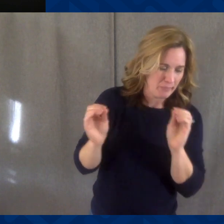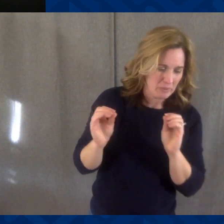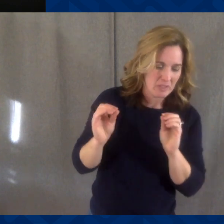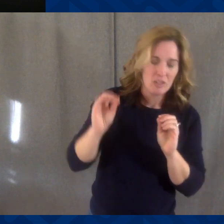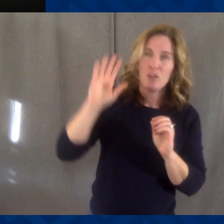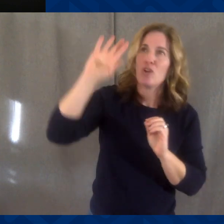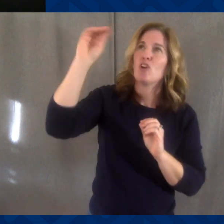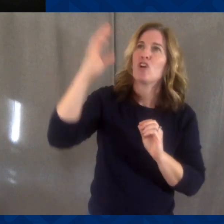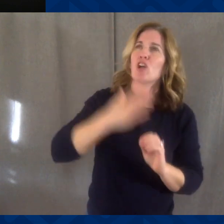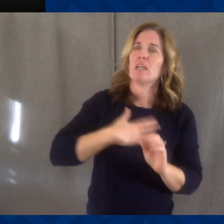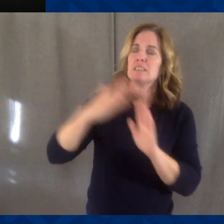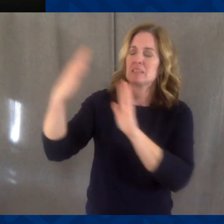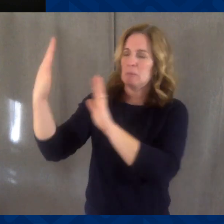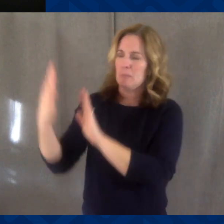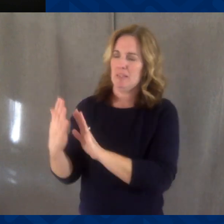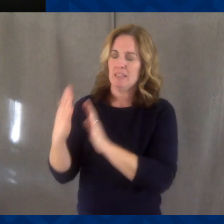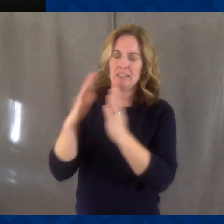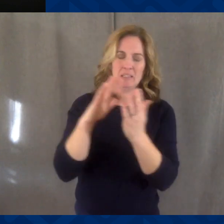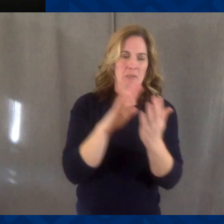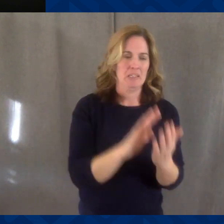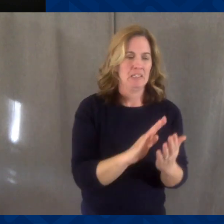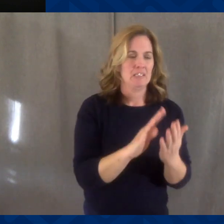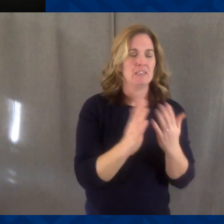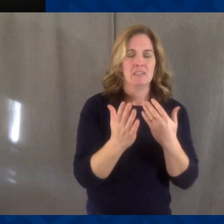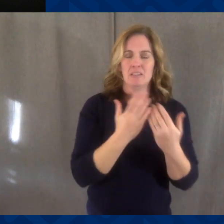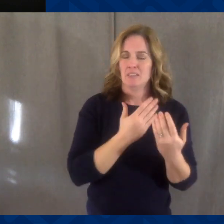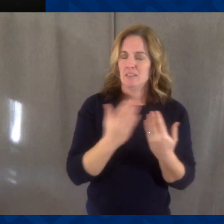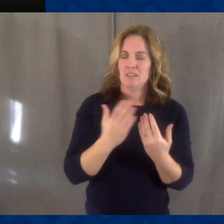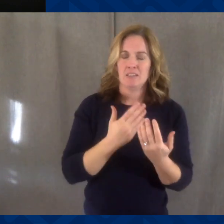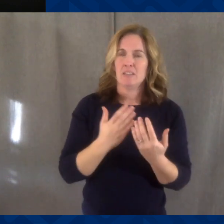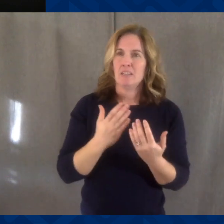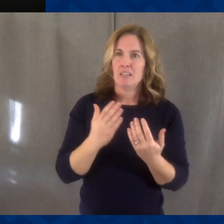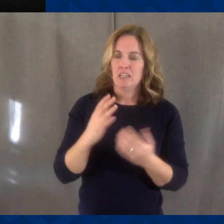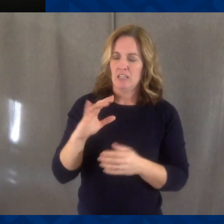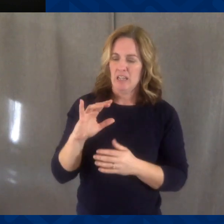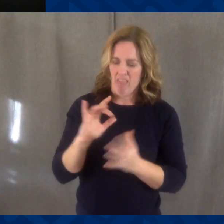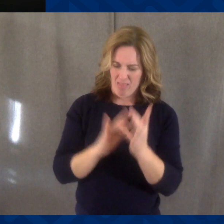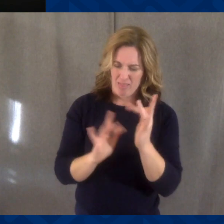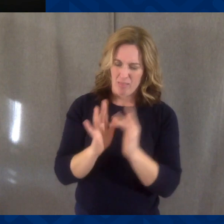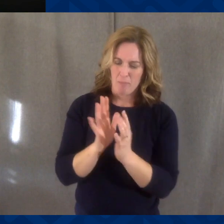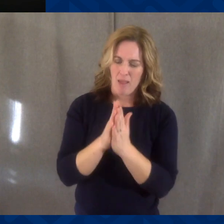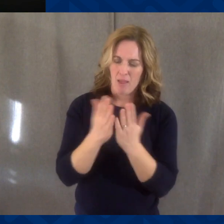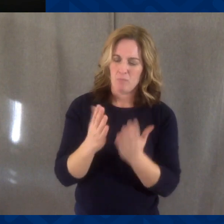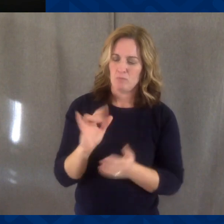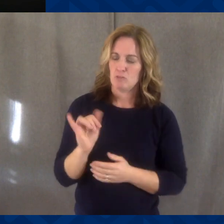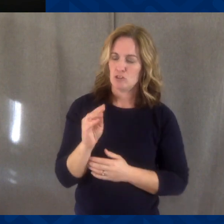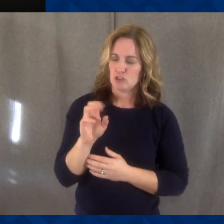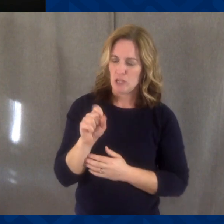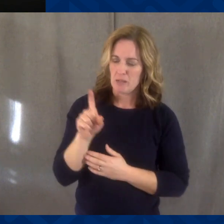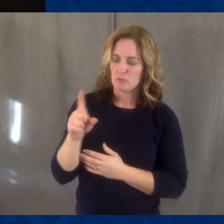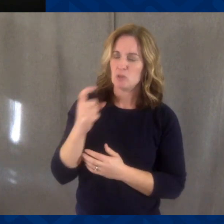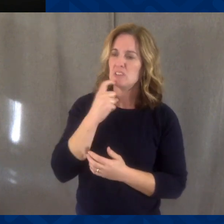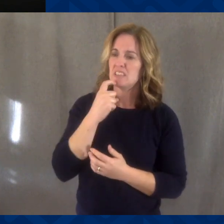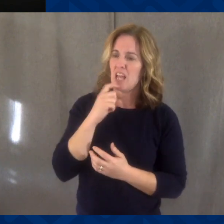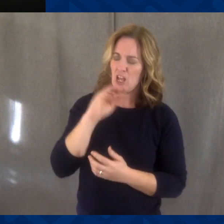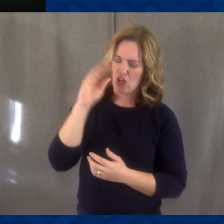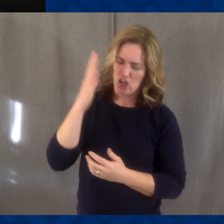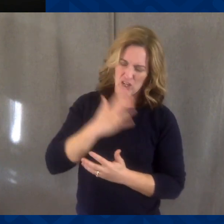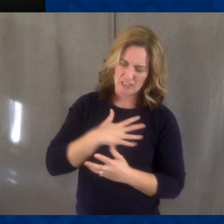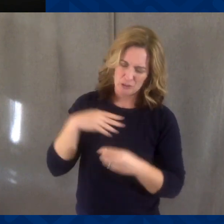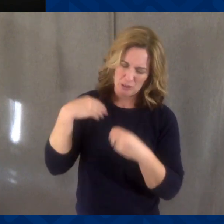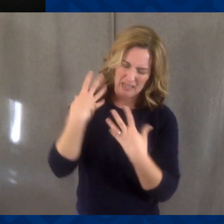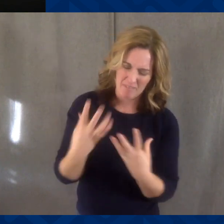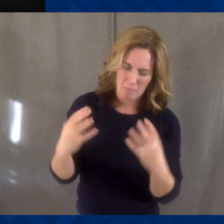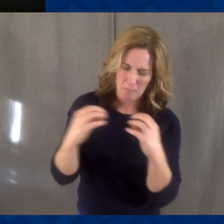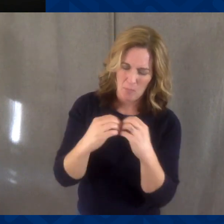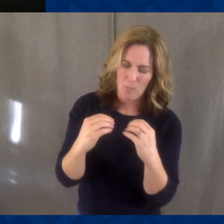You said in your word in the book of James that you give more grace. As if the grace you've given isn't already sufficient